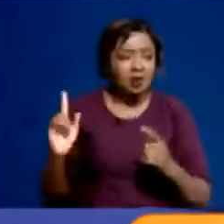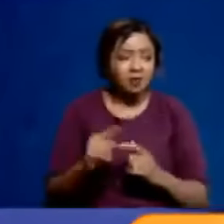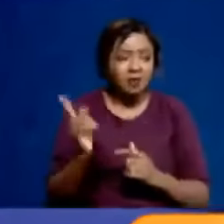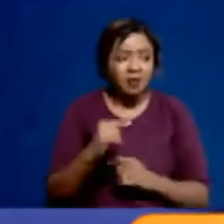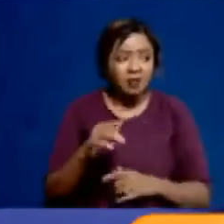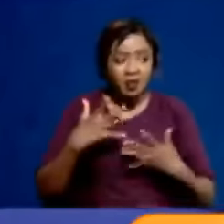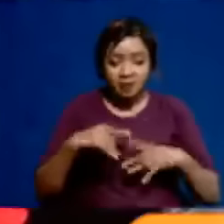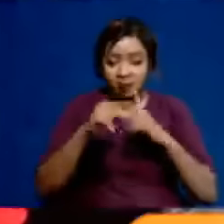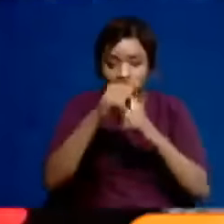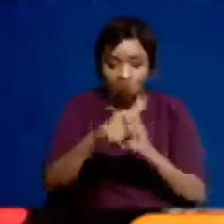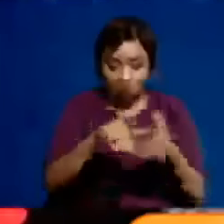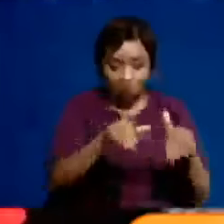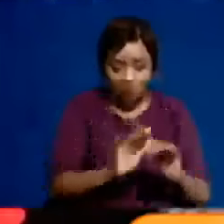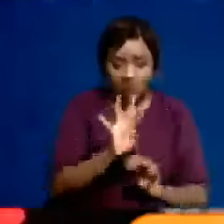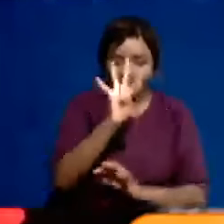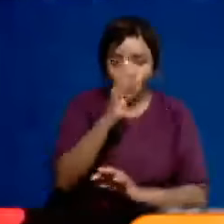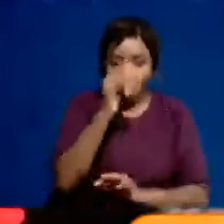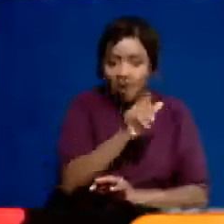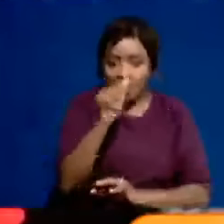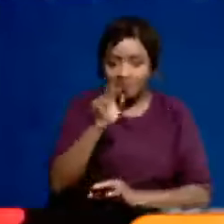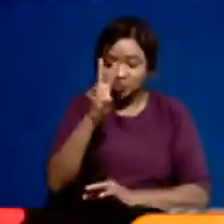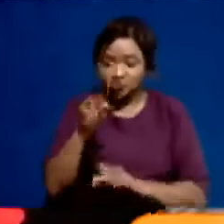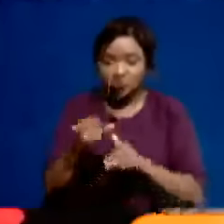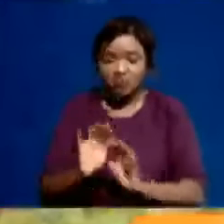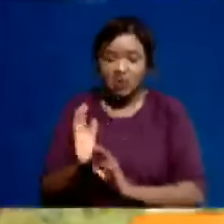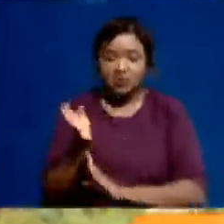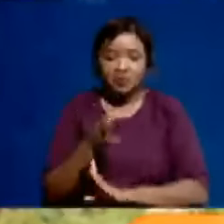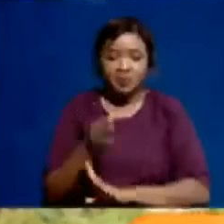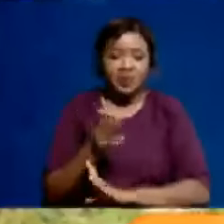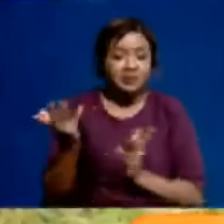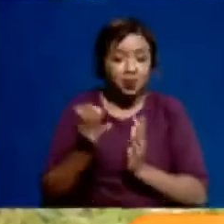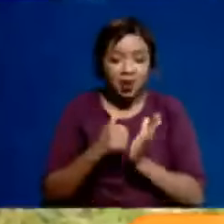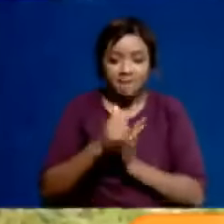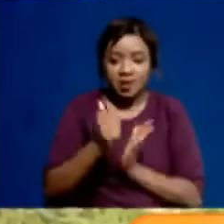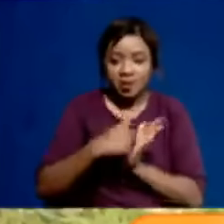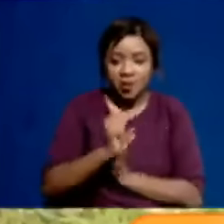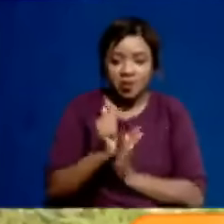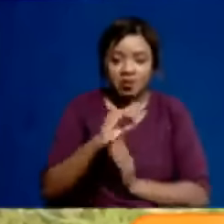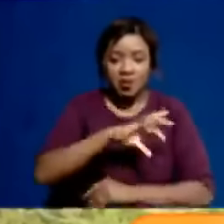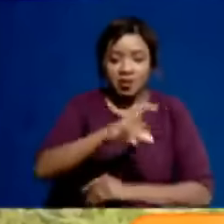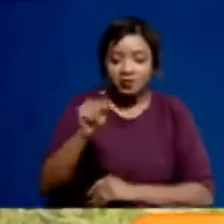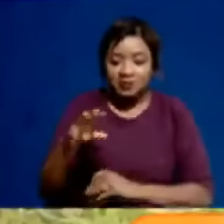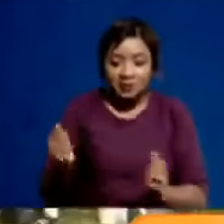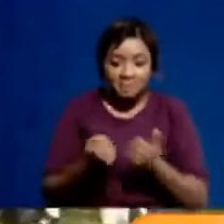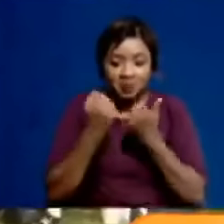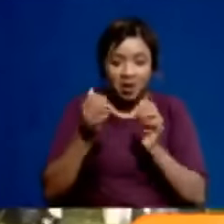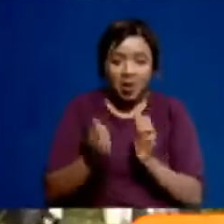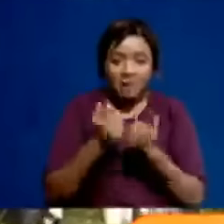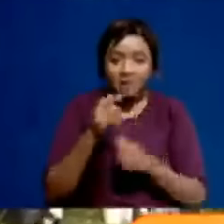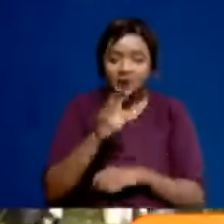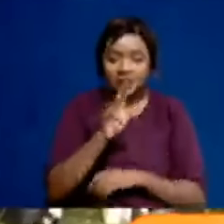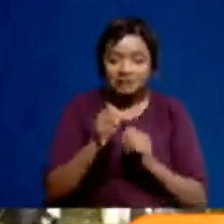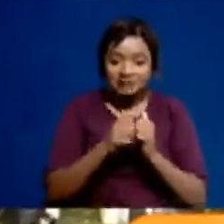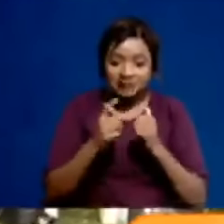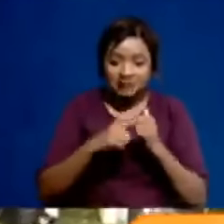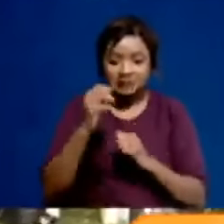the accident is now 4, as 2 others were buried on Thursday in Makueni County. The accident occurred on the 16th of December